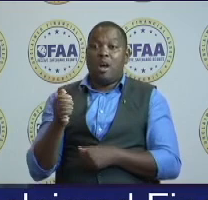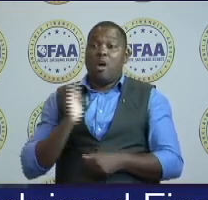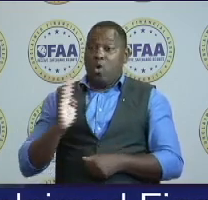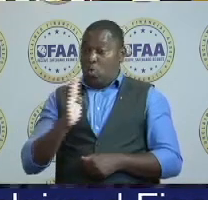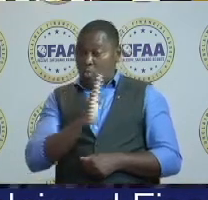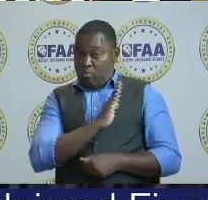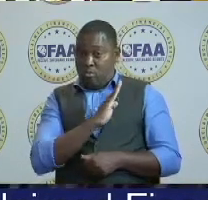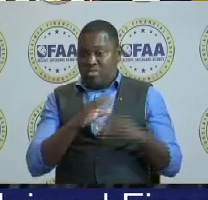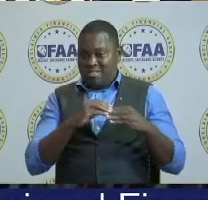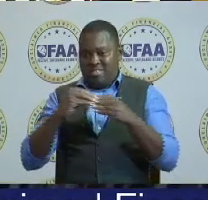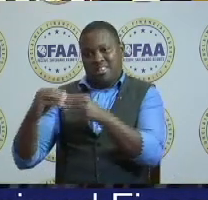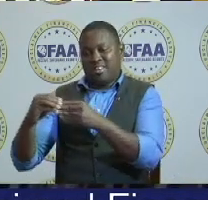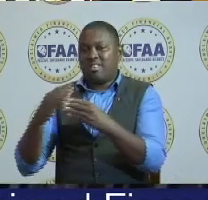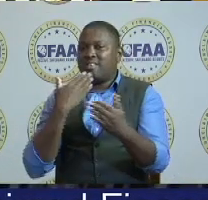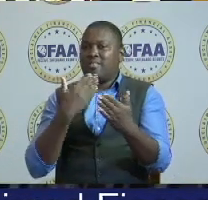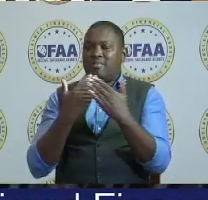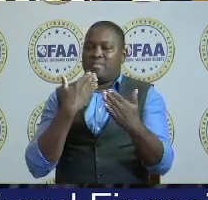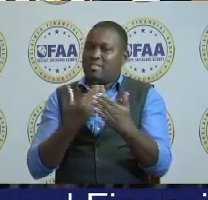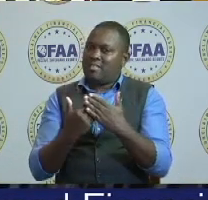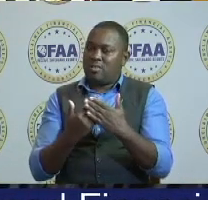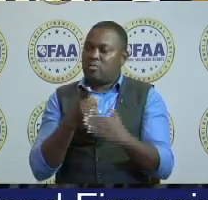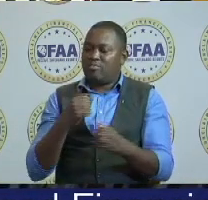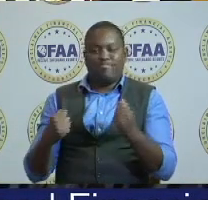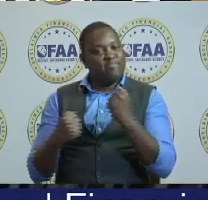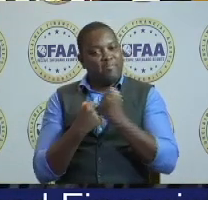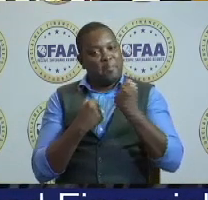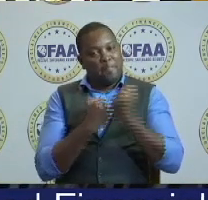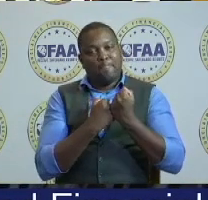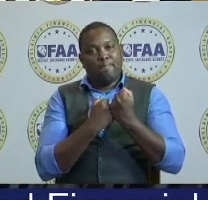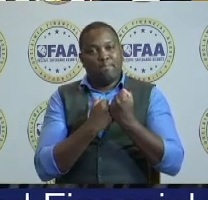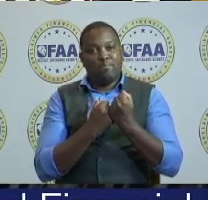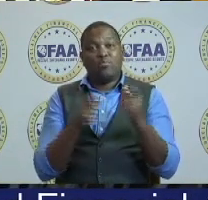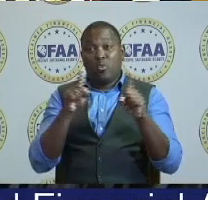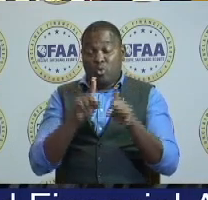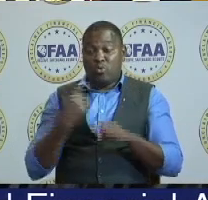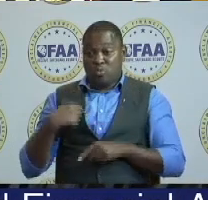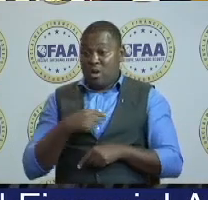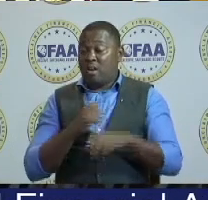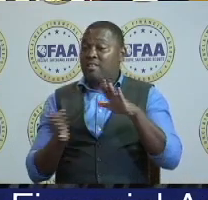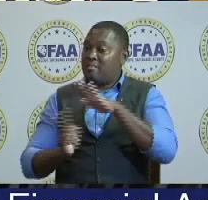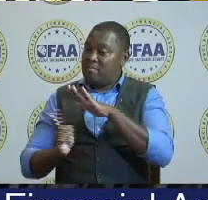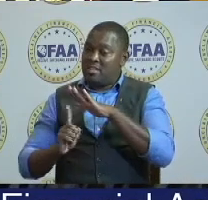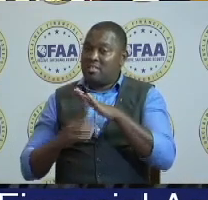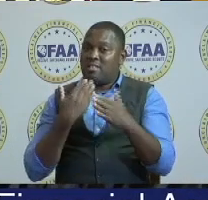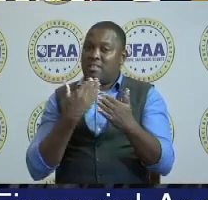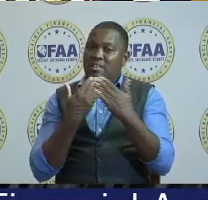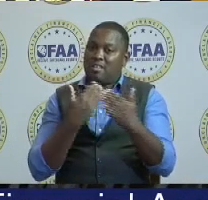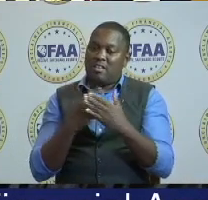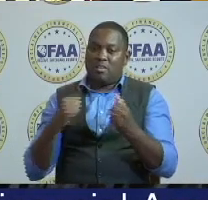we are so grateful. The chair and the board, quite supportive. Even our parent ministry, we are really grateful for the support you are